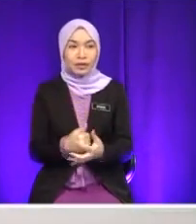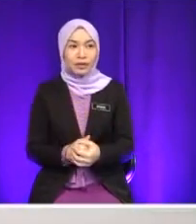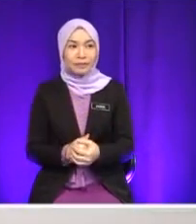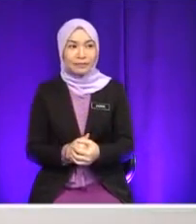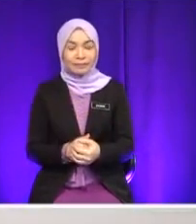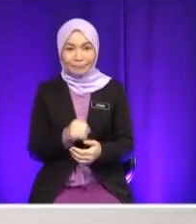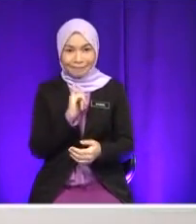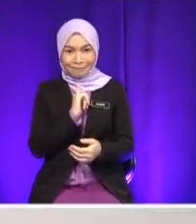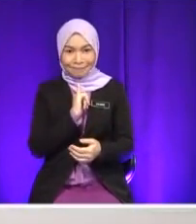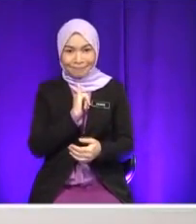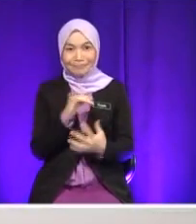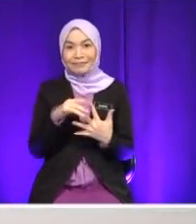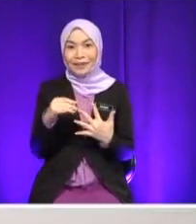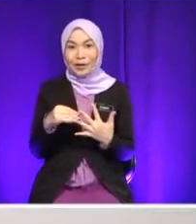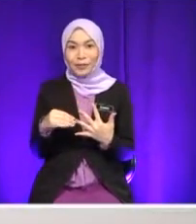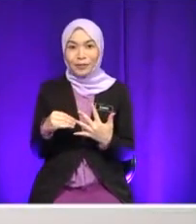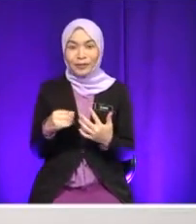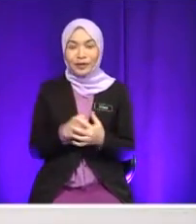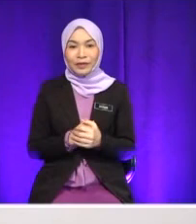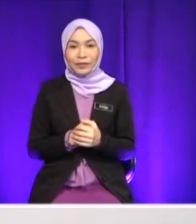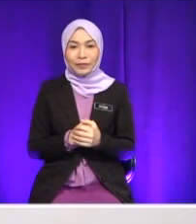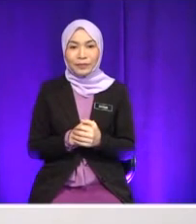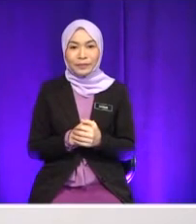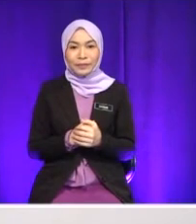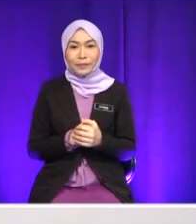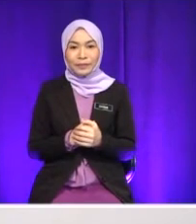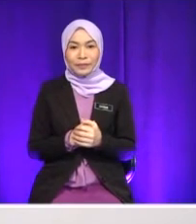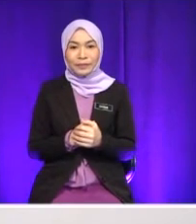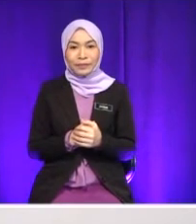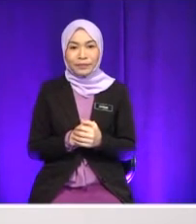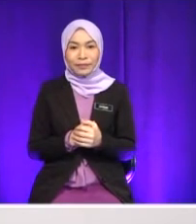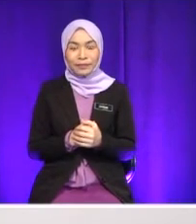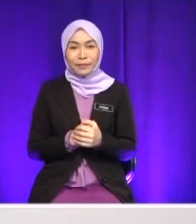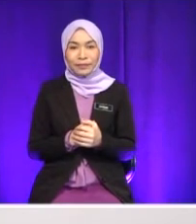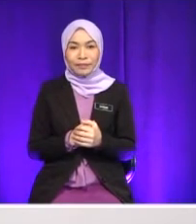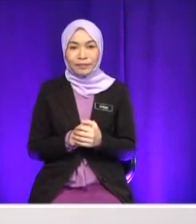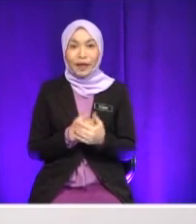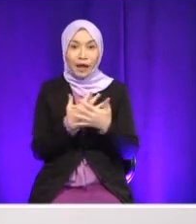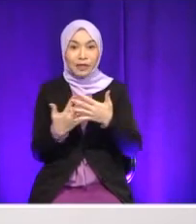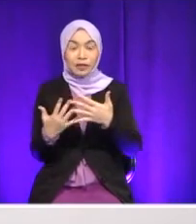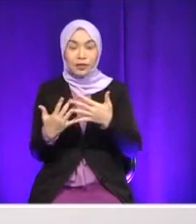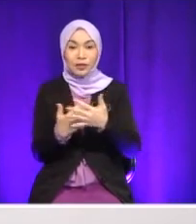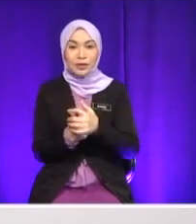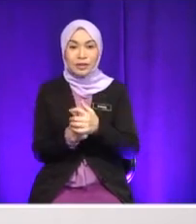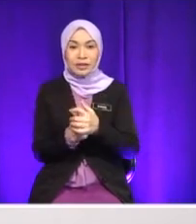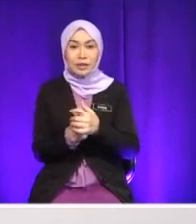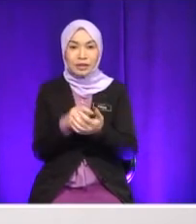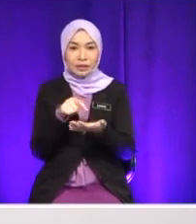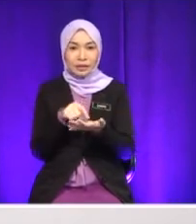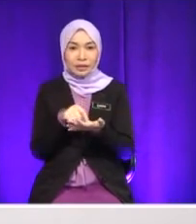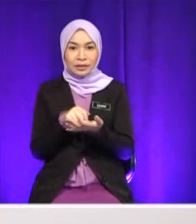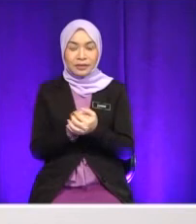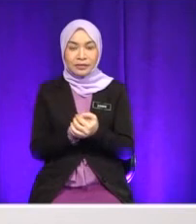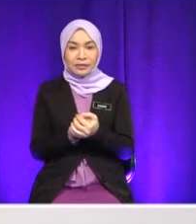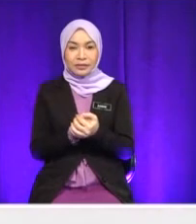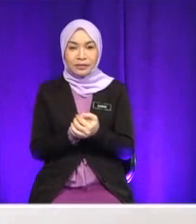I prefer visiting websites to find more information about fashion and news. This is because I can browse